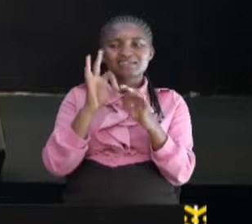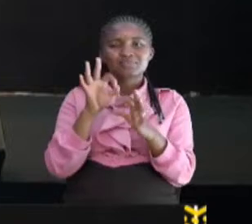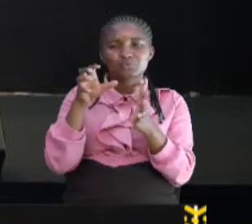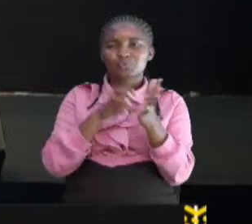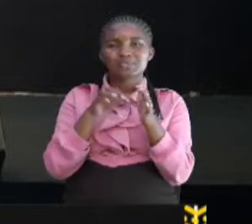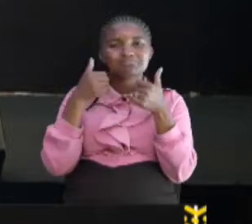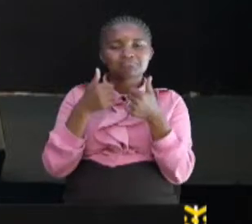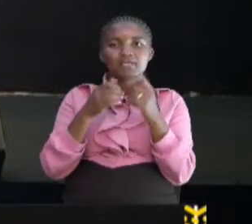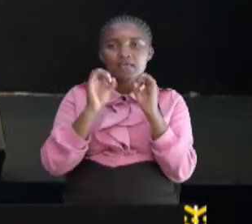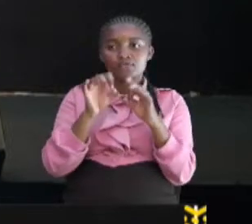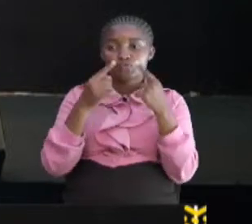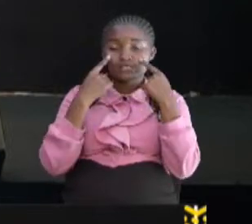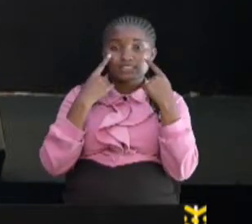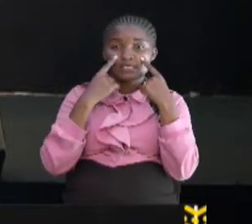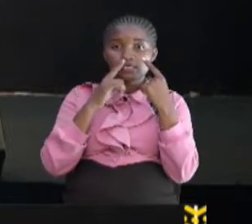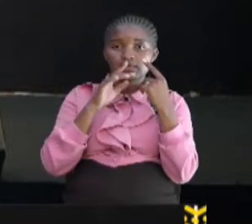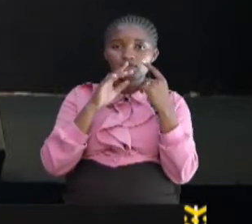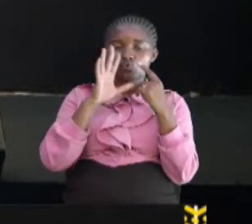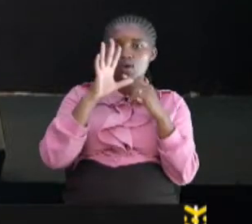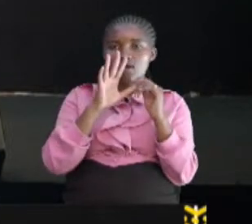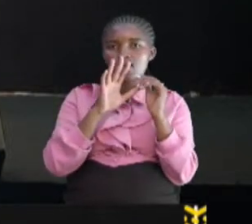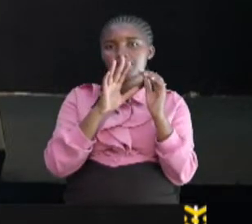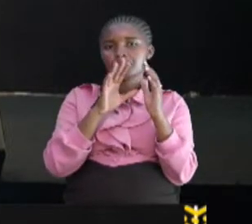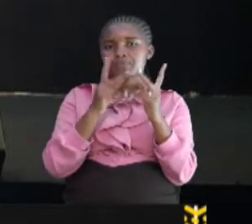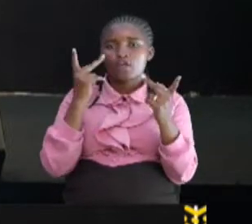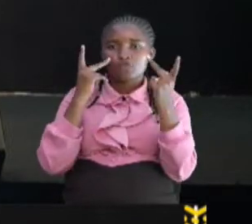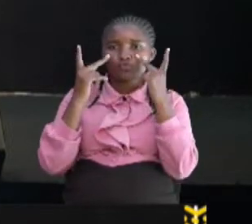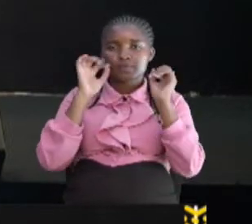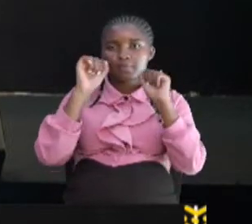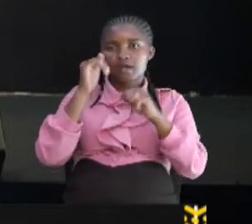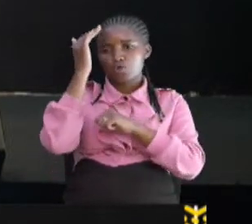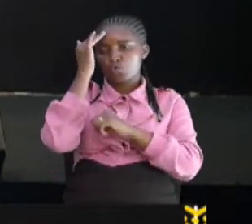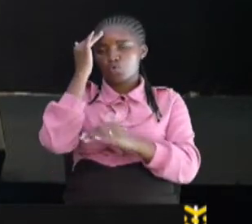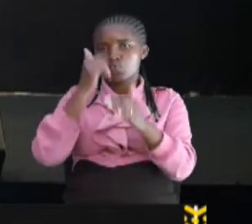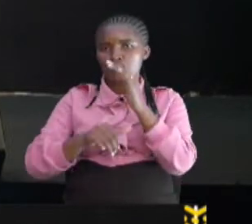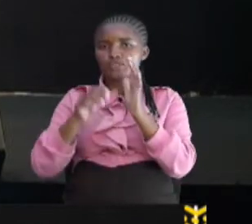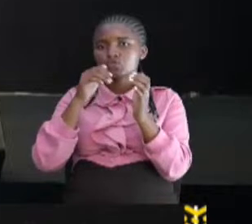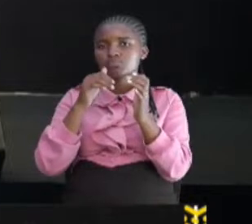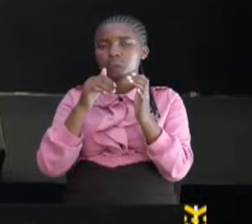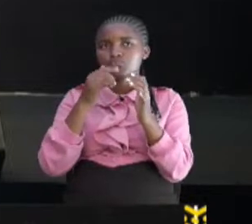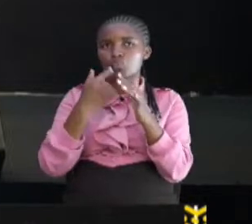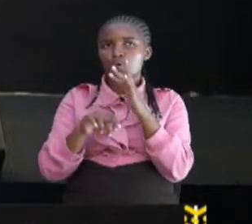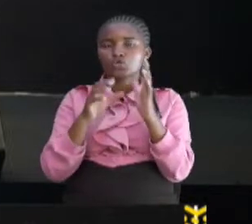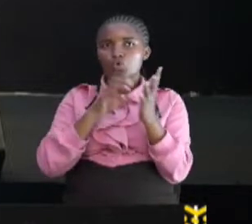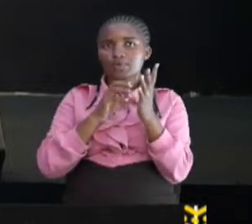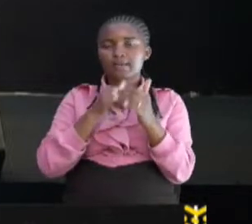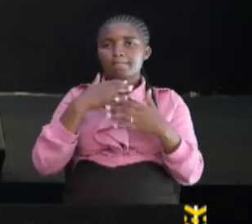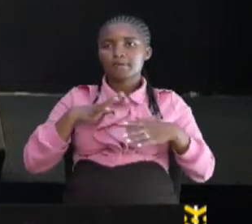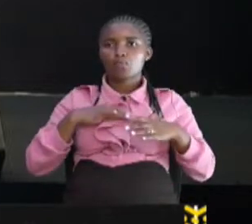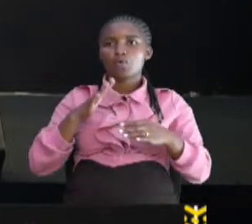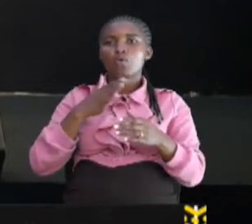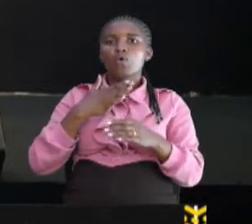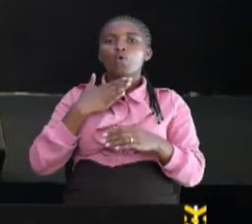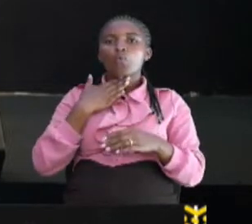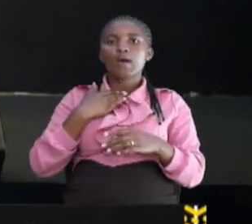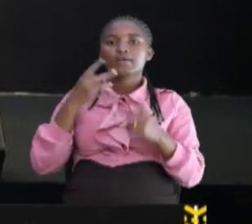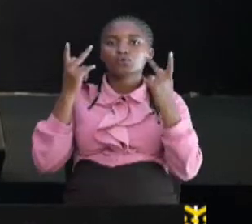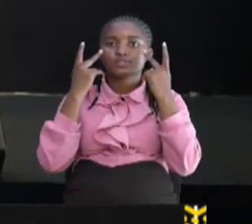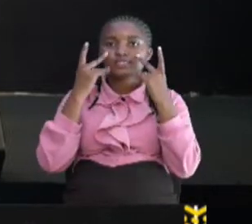your insights, you'd see the type of content that do well, the type of content that people are quick to, comment or engage